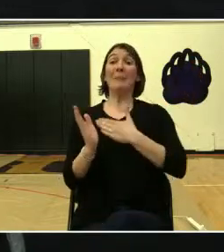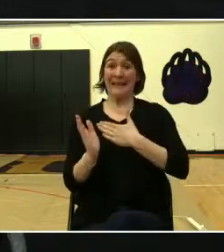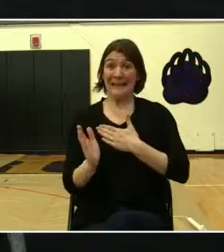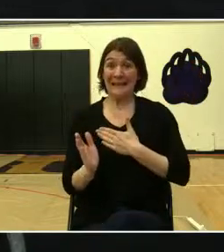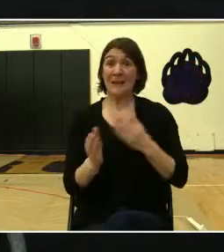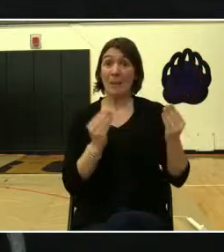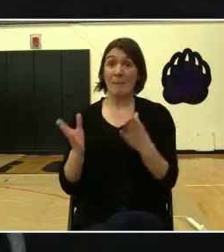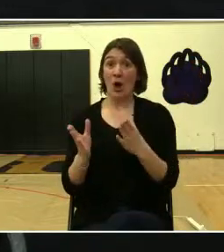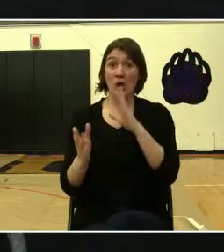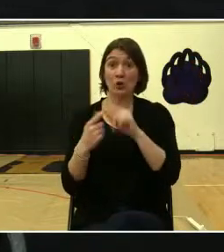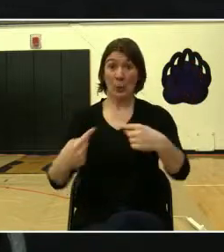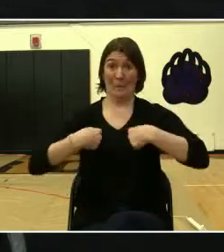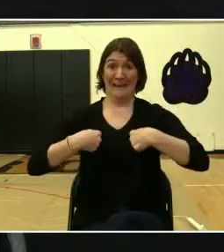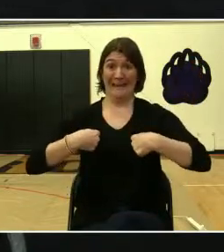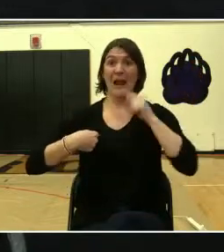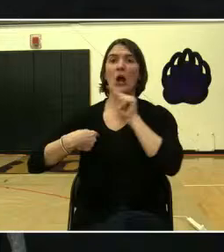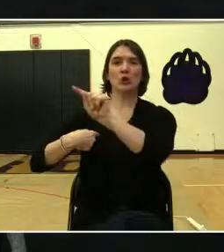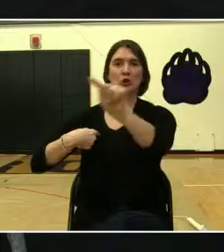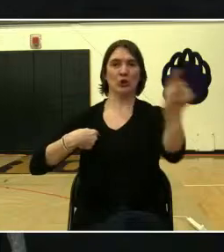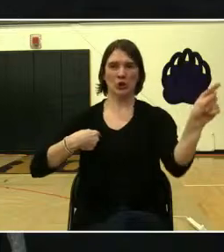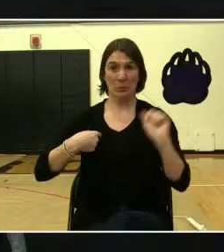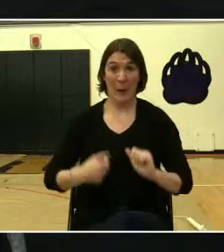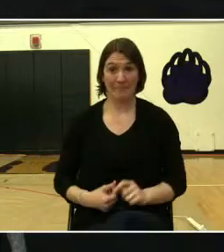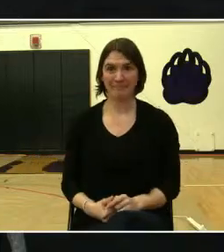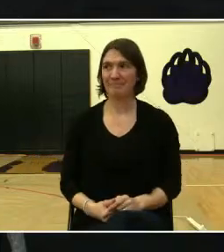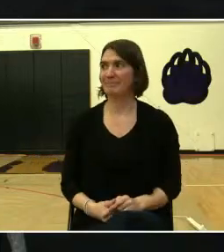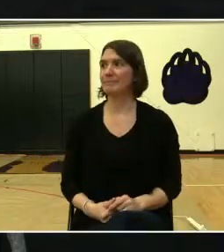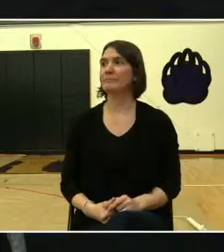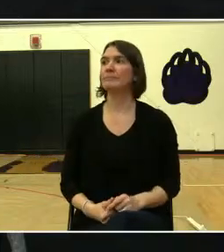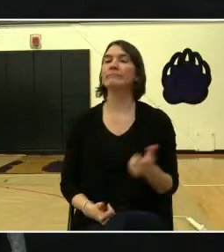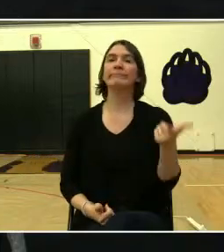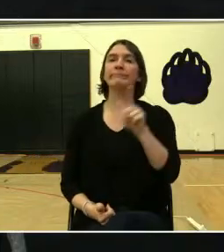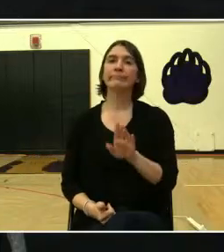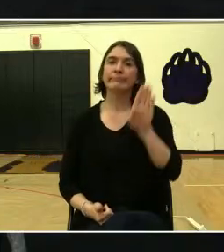than to individual members over here thank